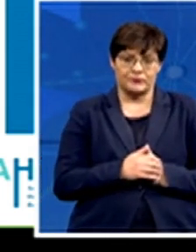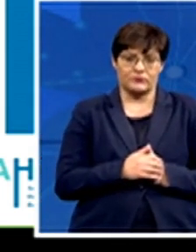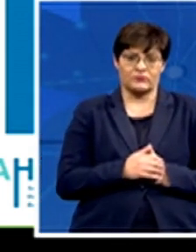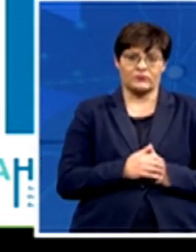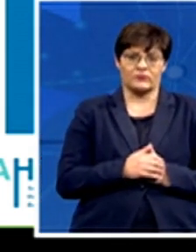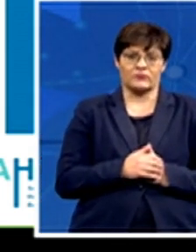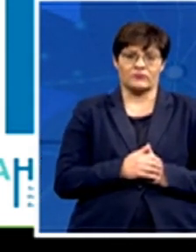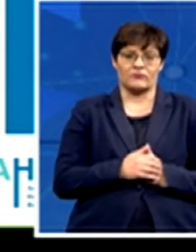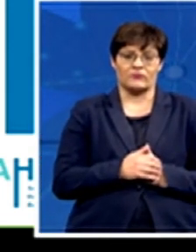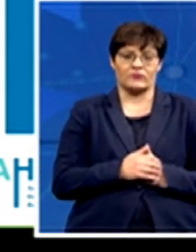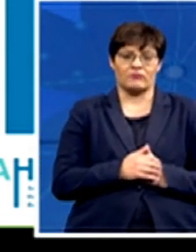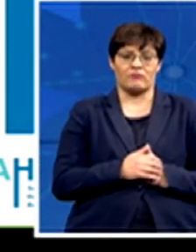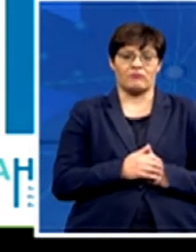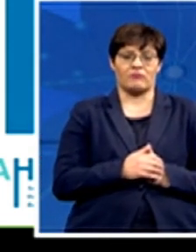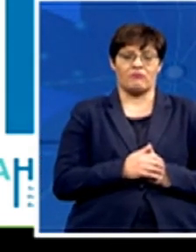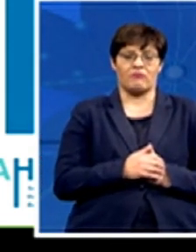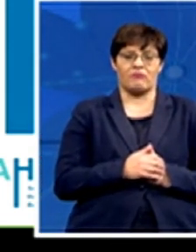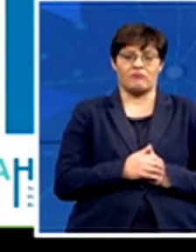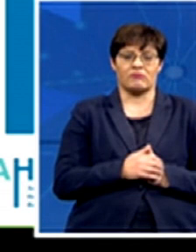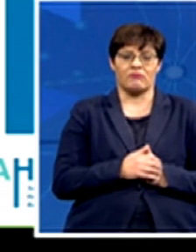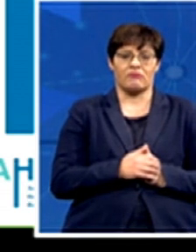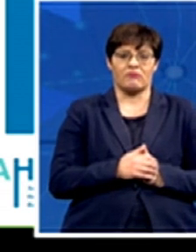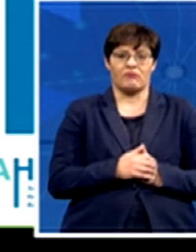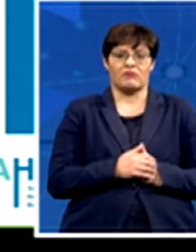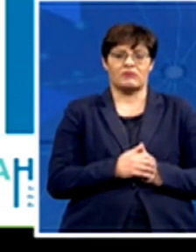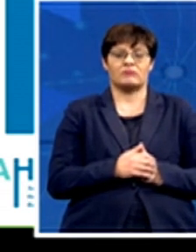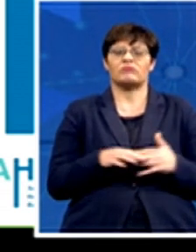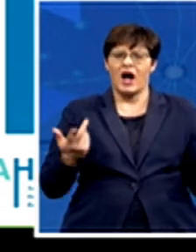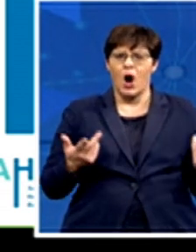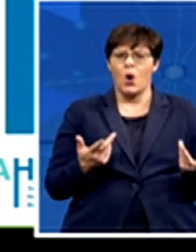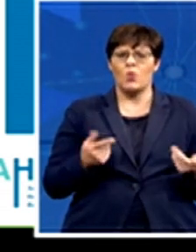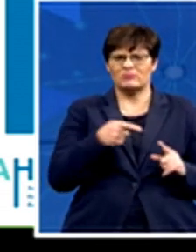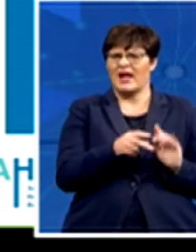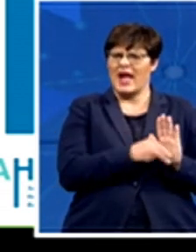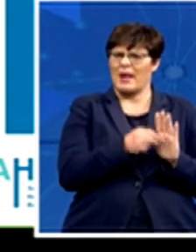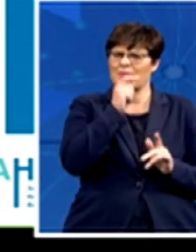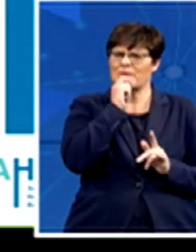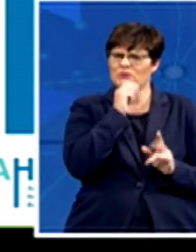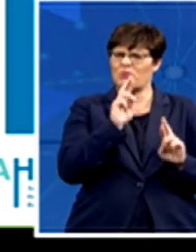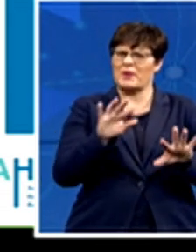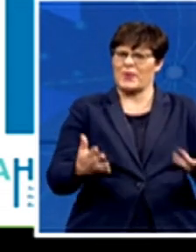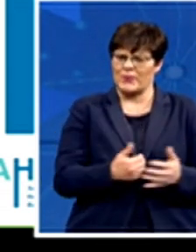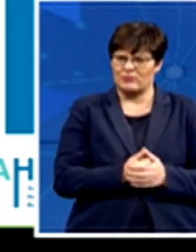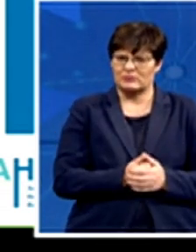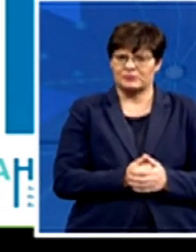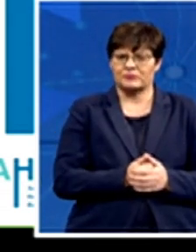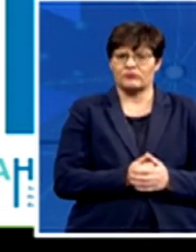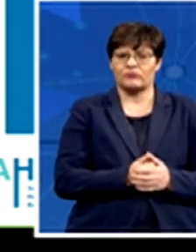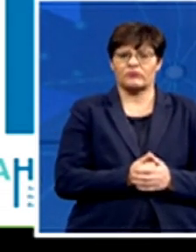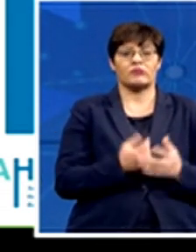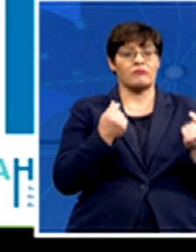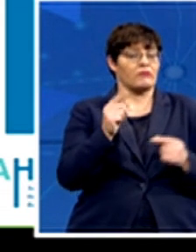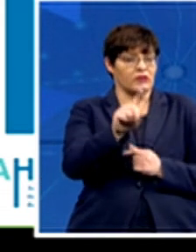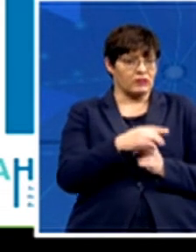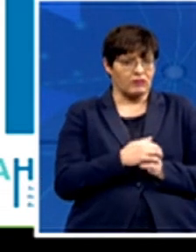Then how to report using the MedSafety app. So what one does is that they need to download the MedSafety app on